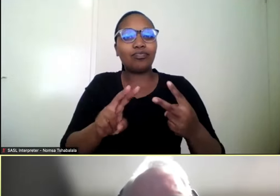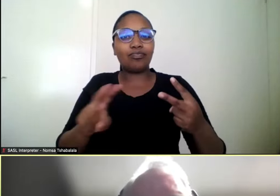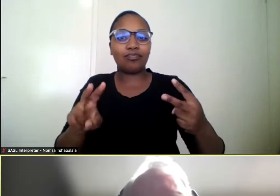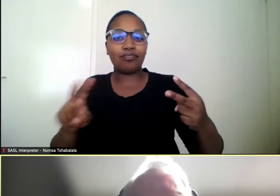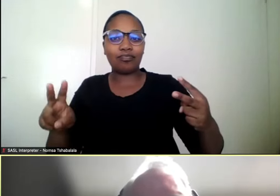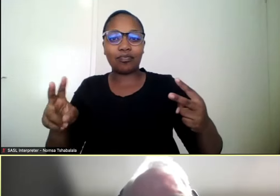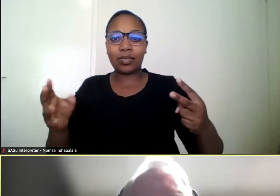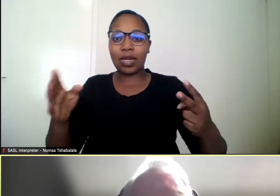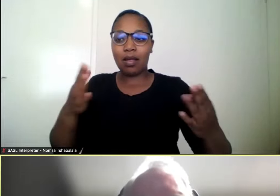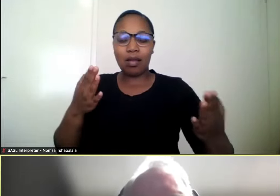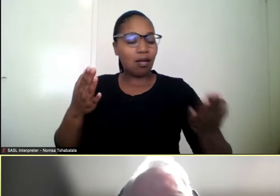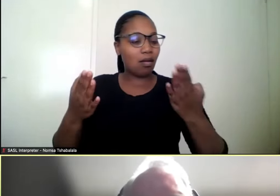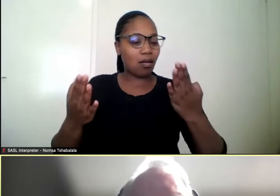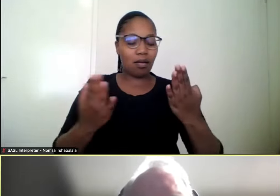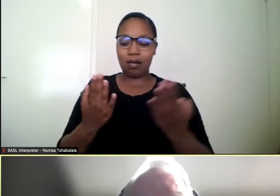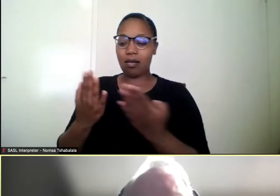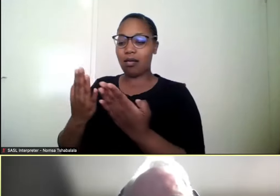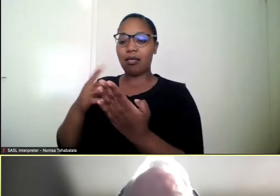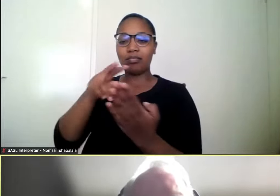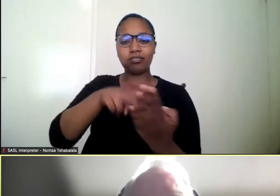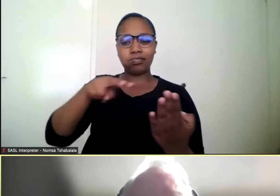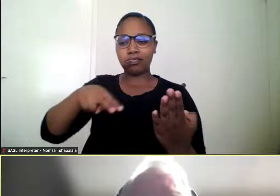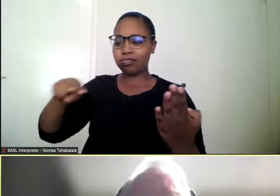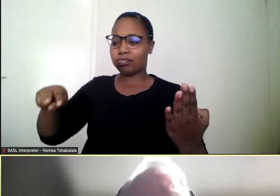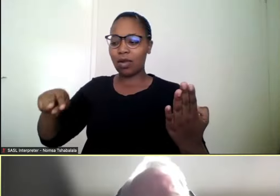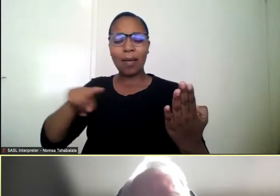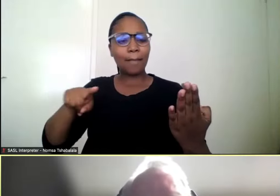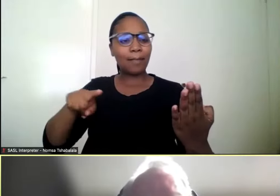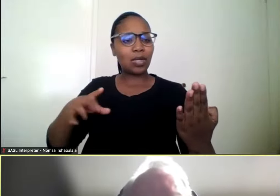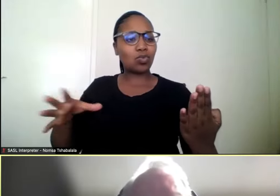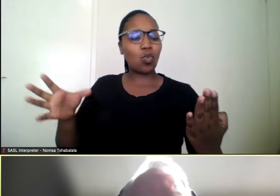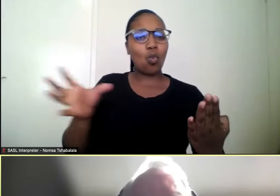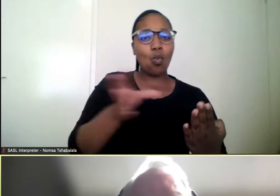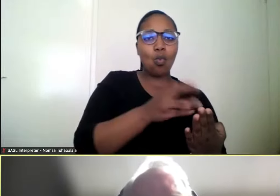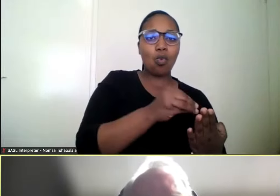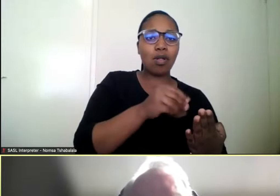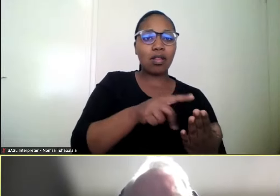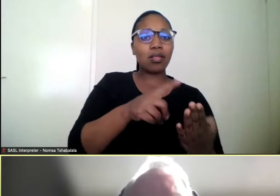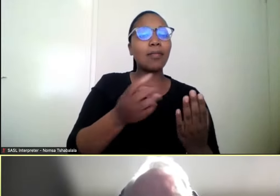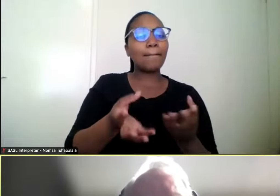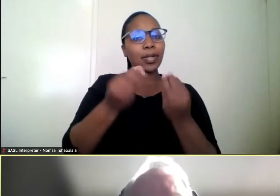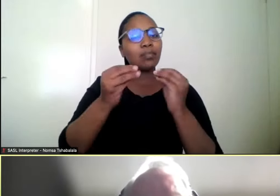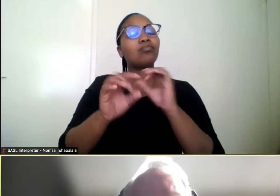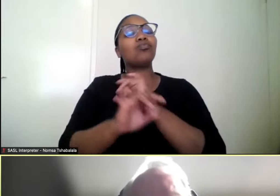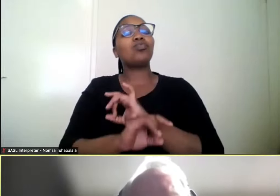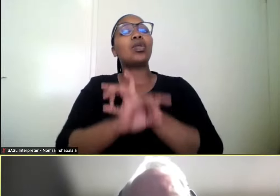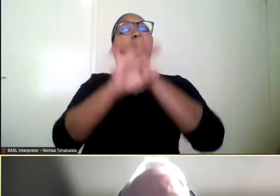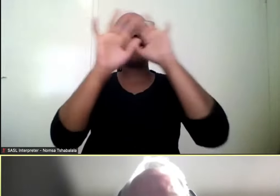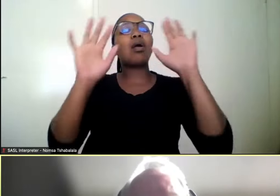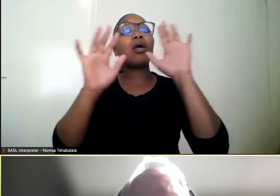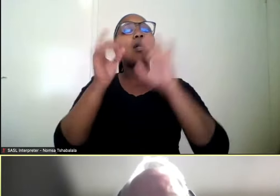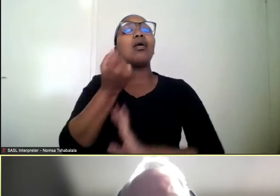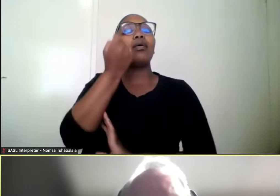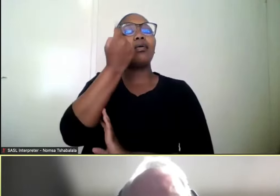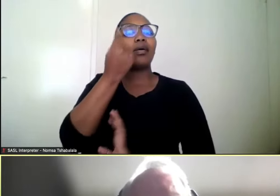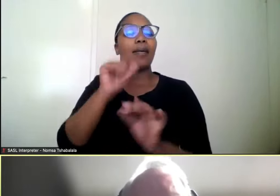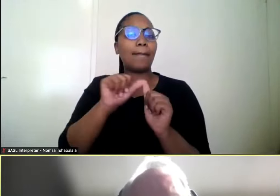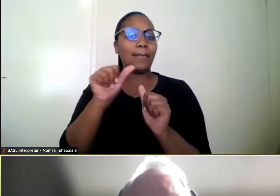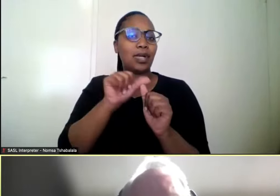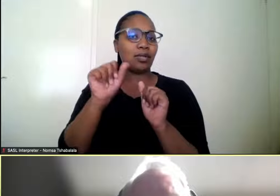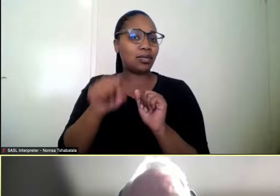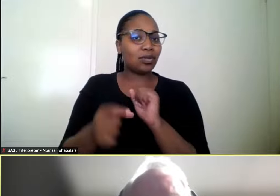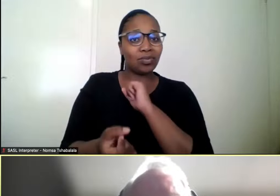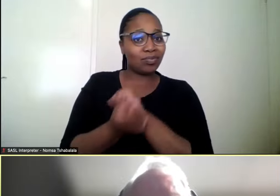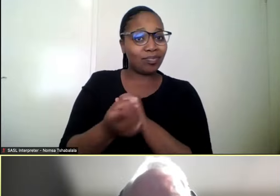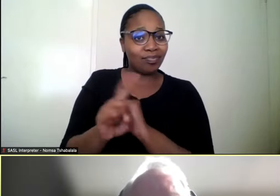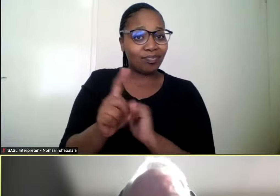different. But when you look at it all together, then you get a clearer picture of what's going on. I think the key thing